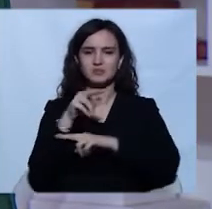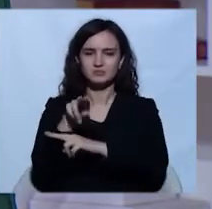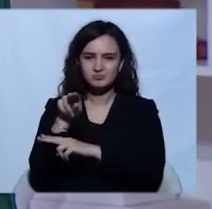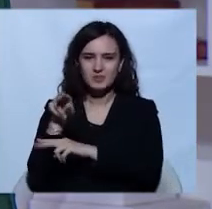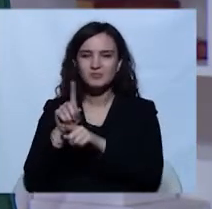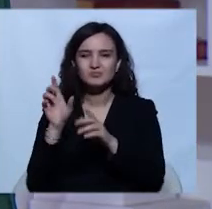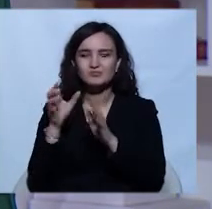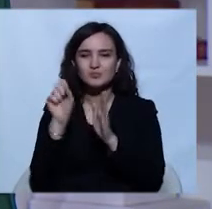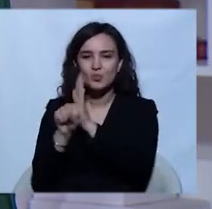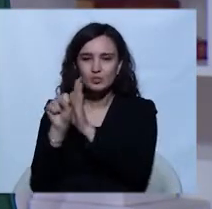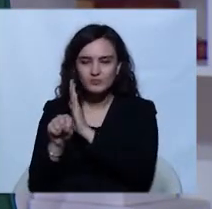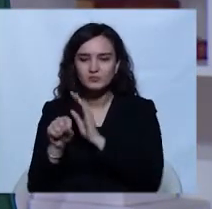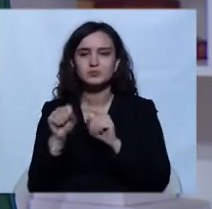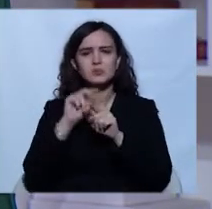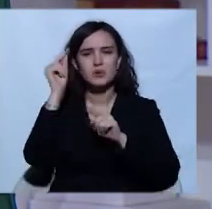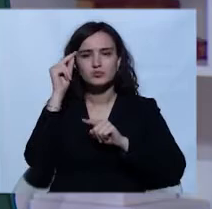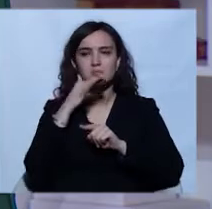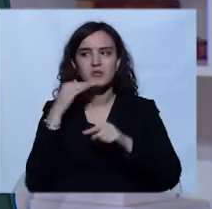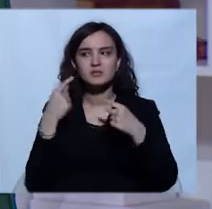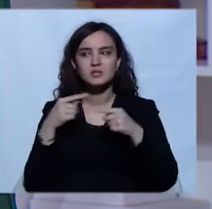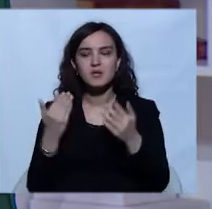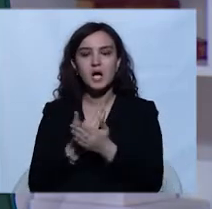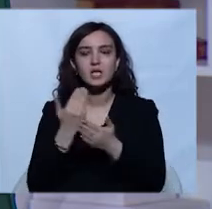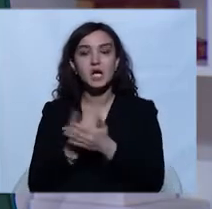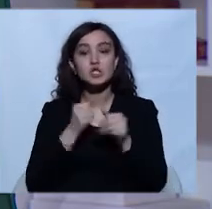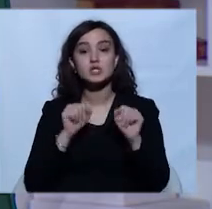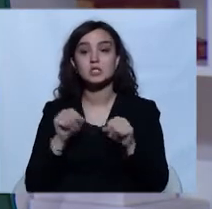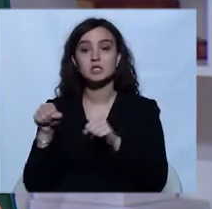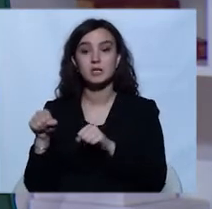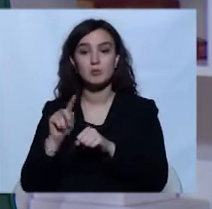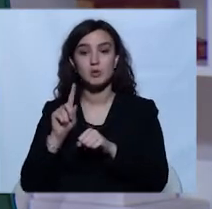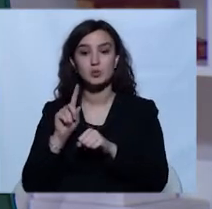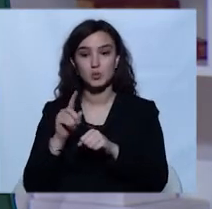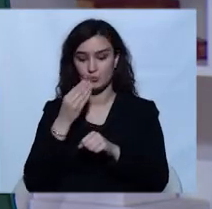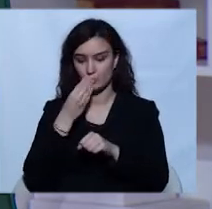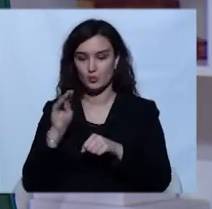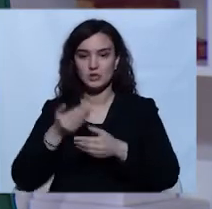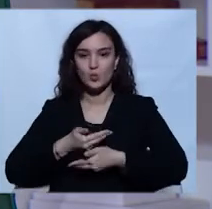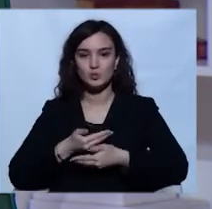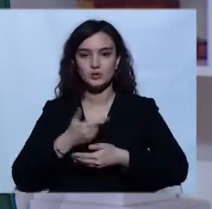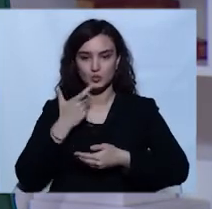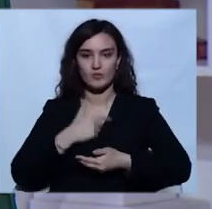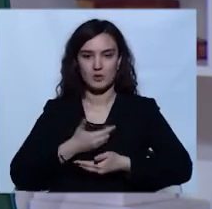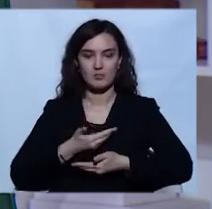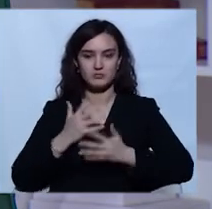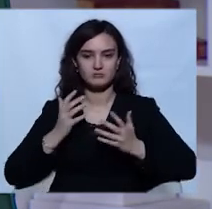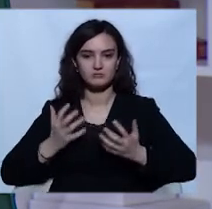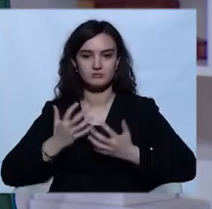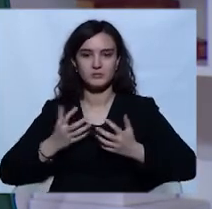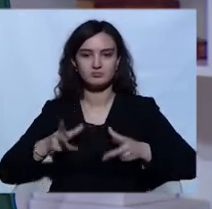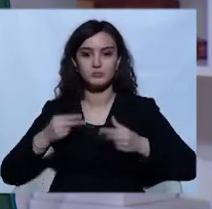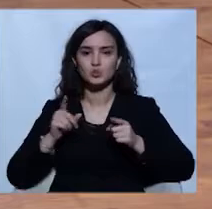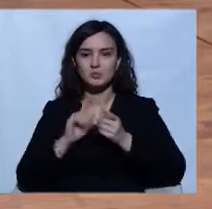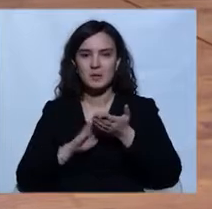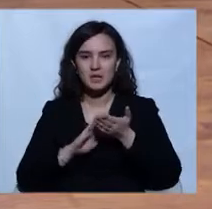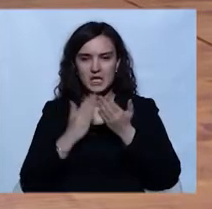own food, and learns so many new skills to make the best life for himself. He also reads the